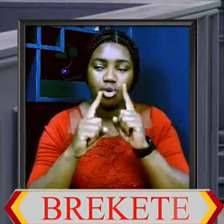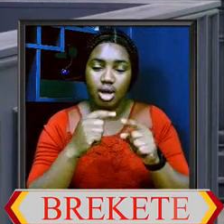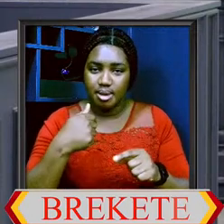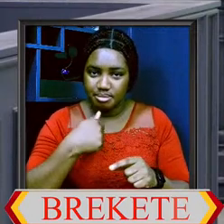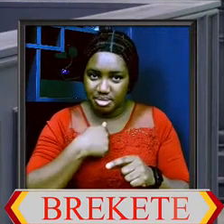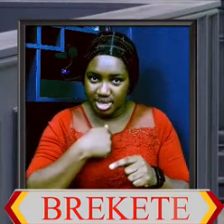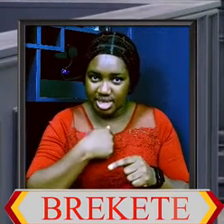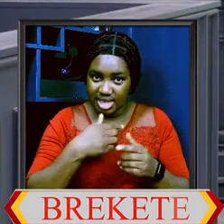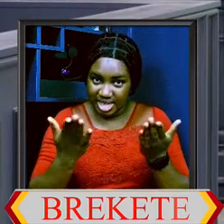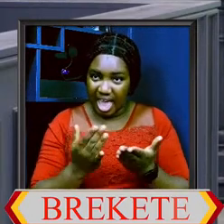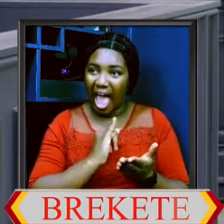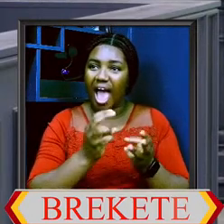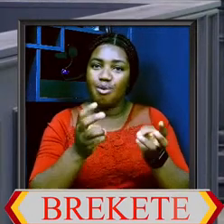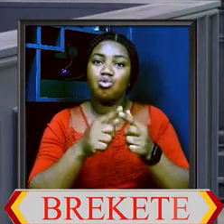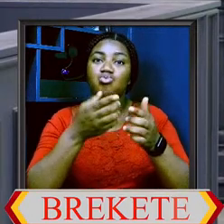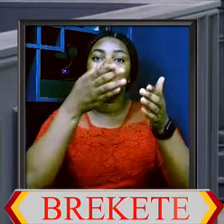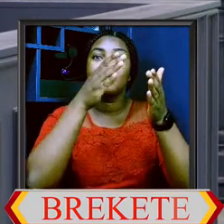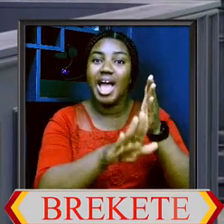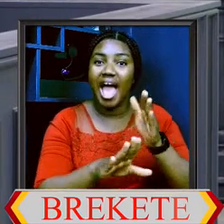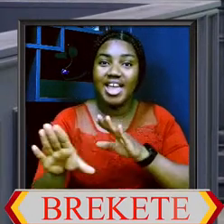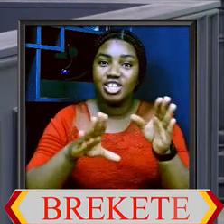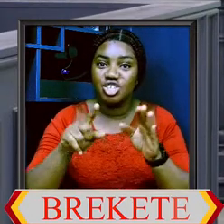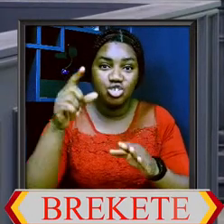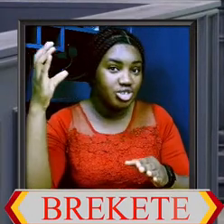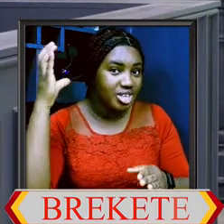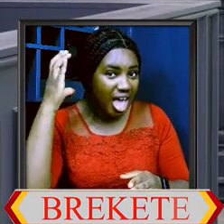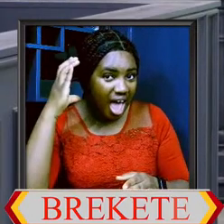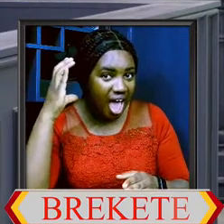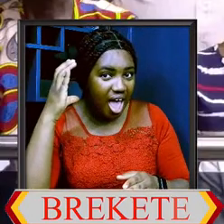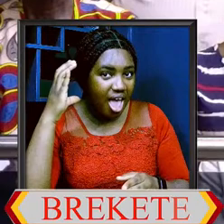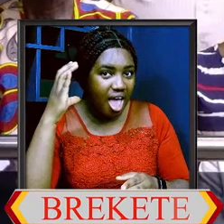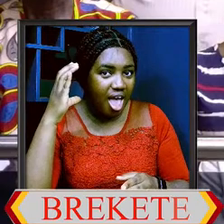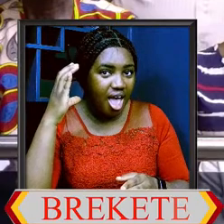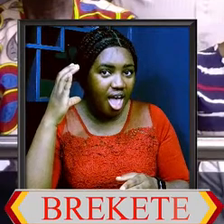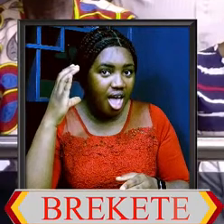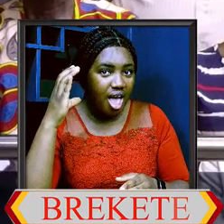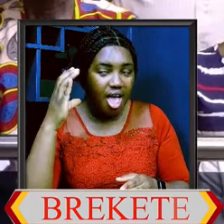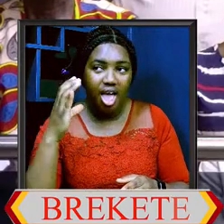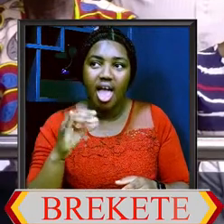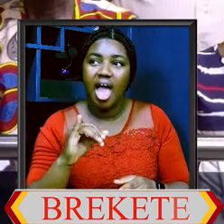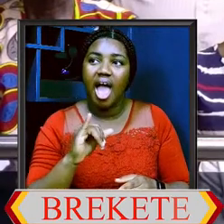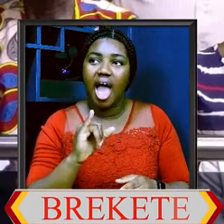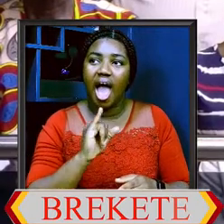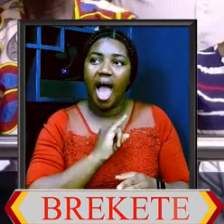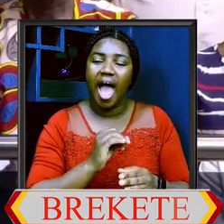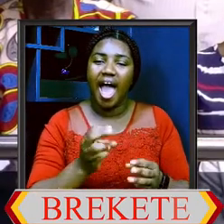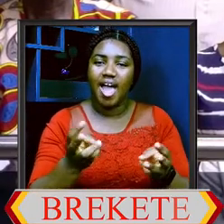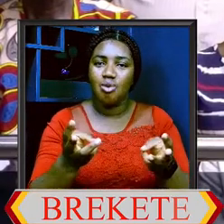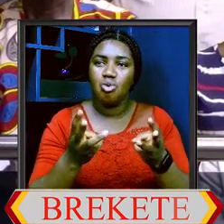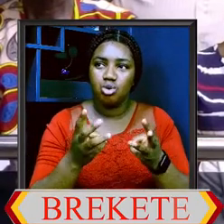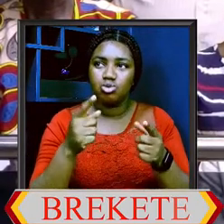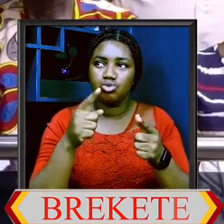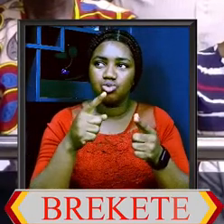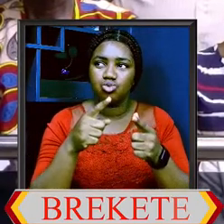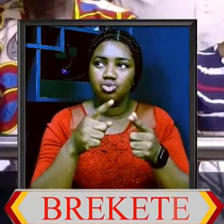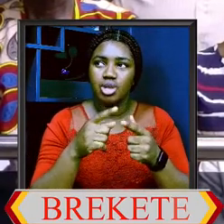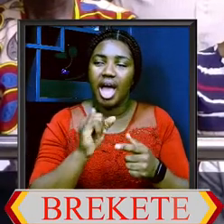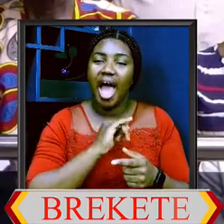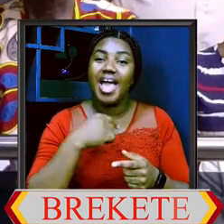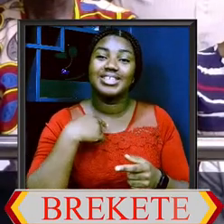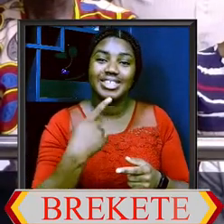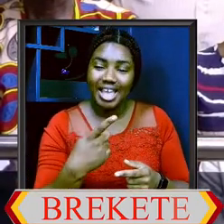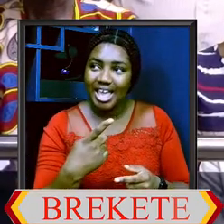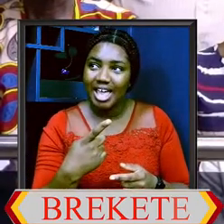here I want to die did you hear me I didn't hear this S I say I say